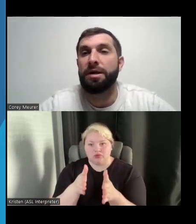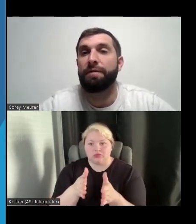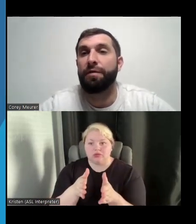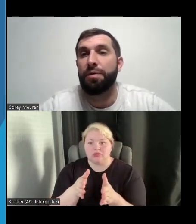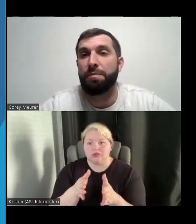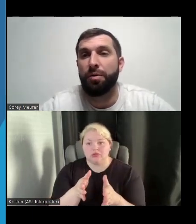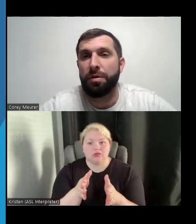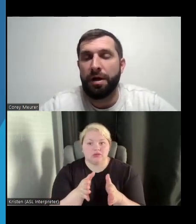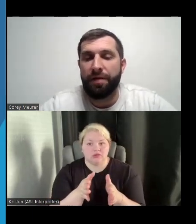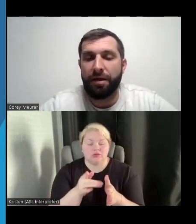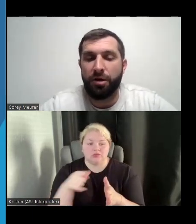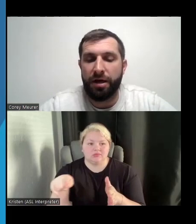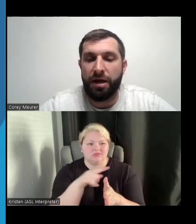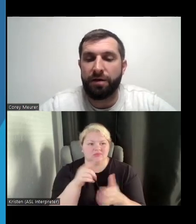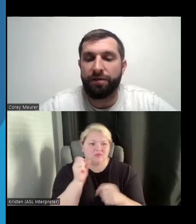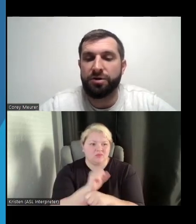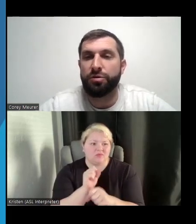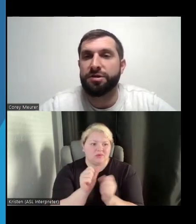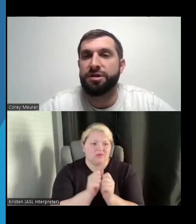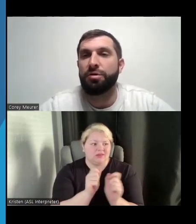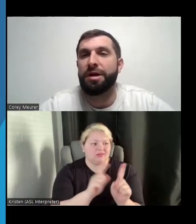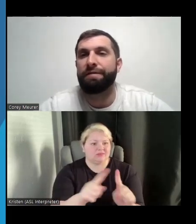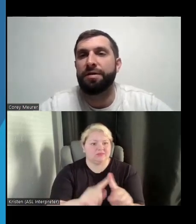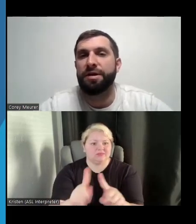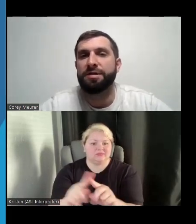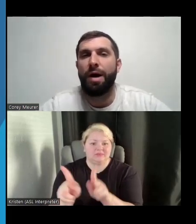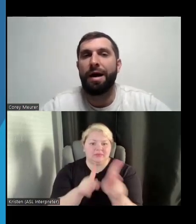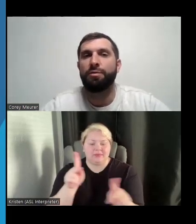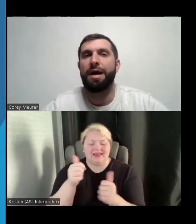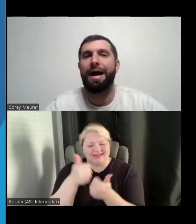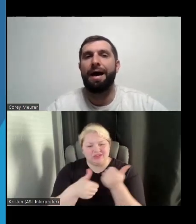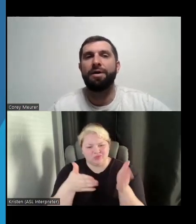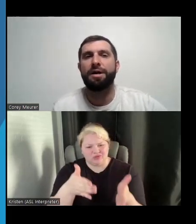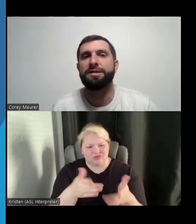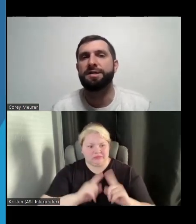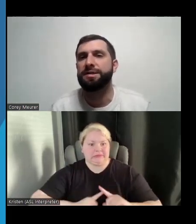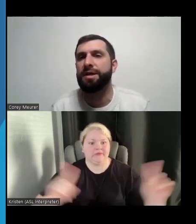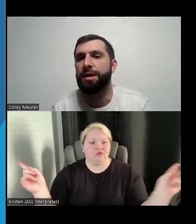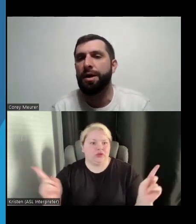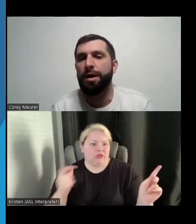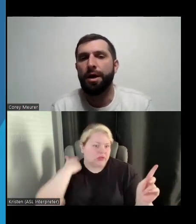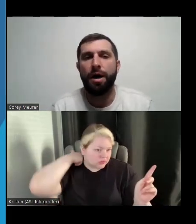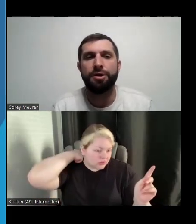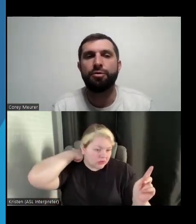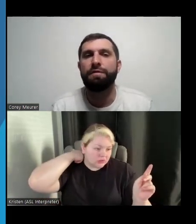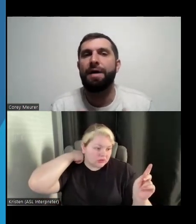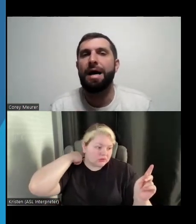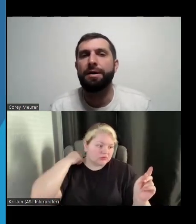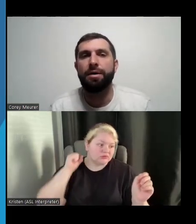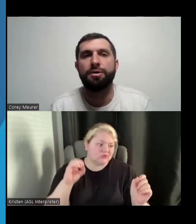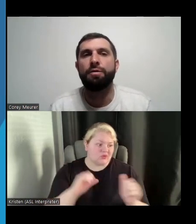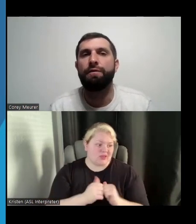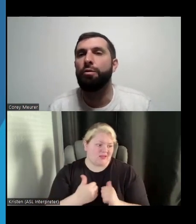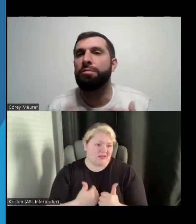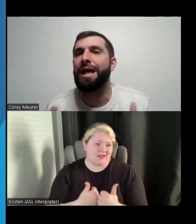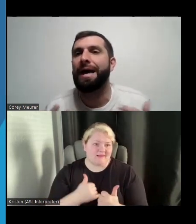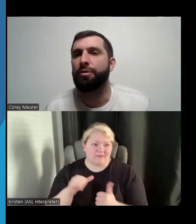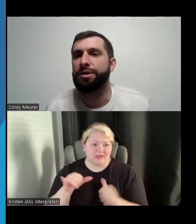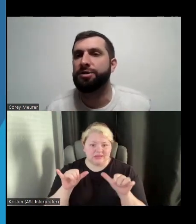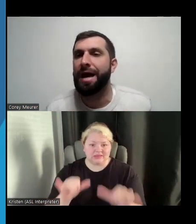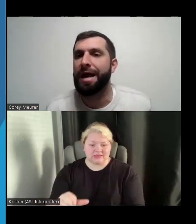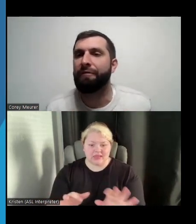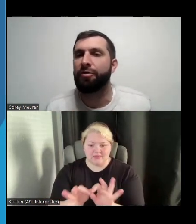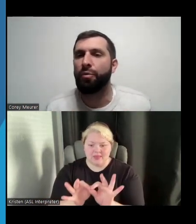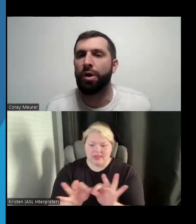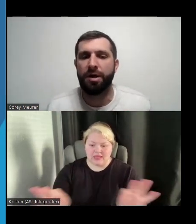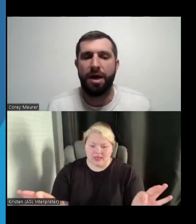so many different people that look at individuals so differently. So how do we have a consistent, unified, uniform